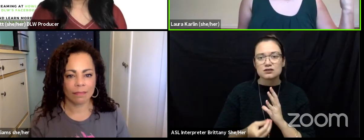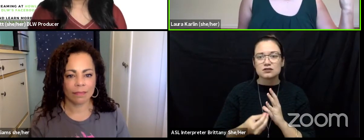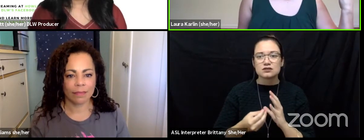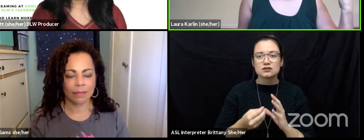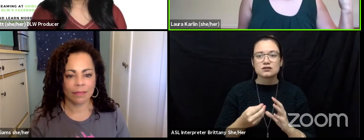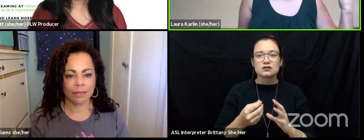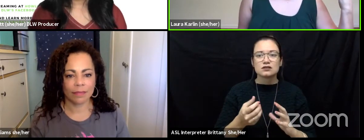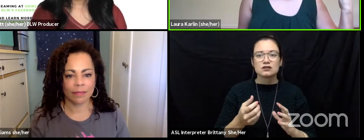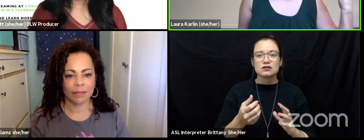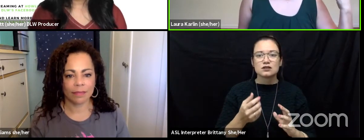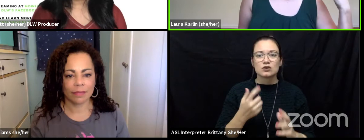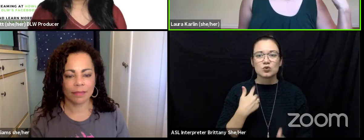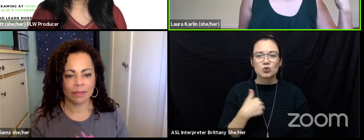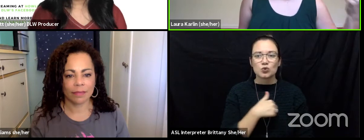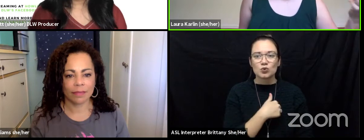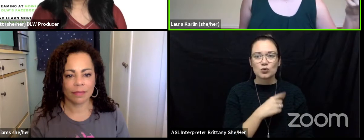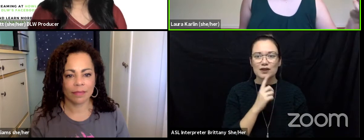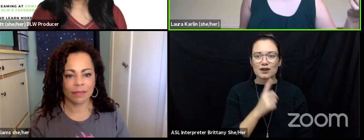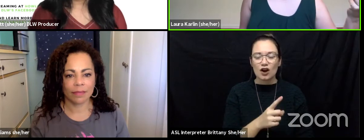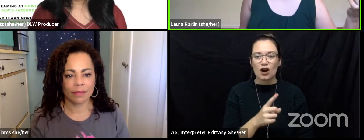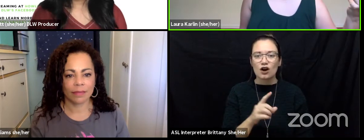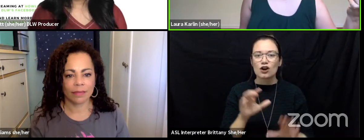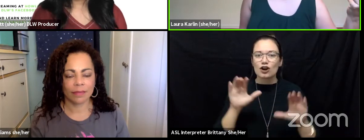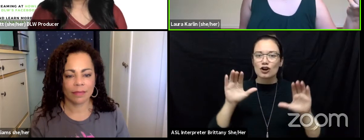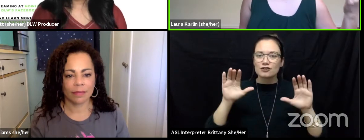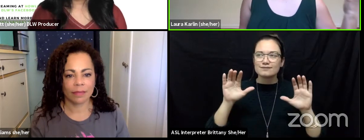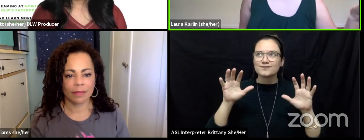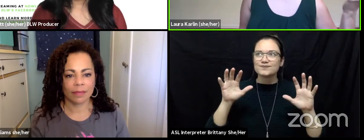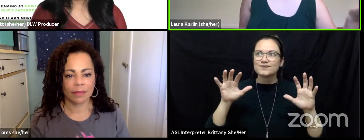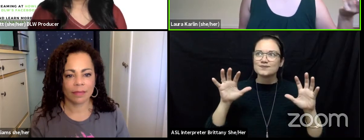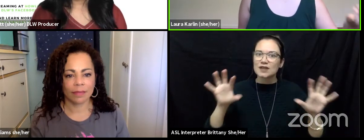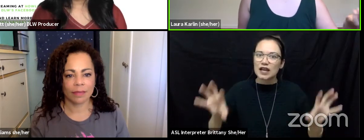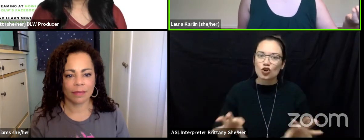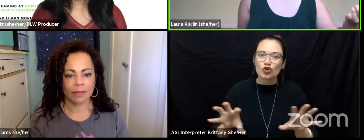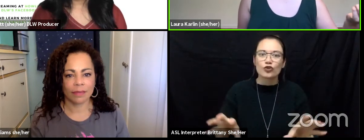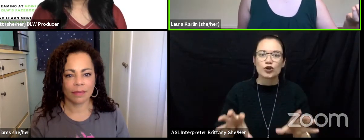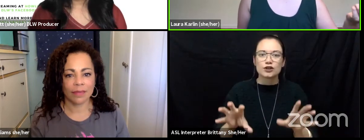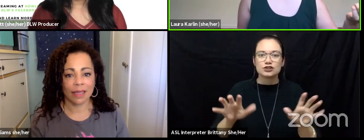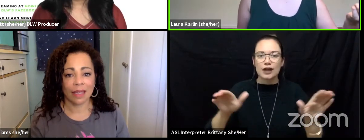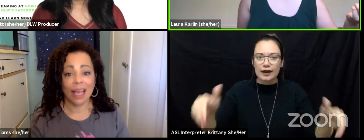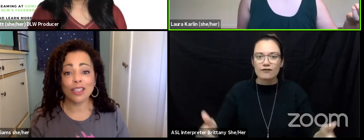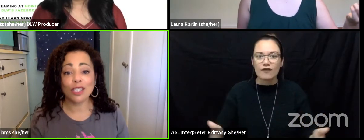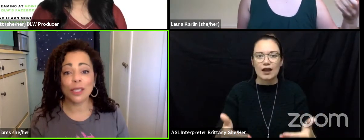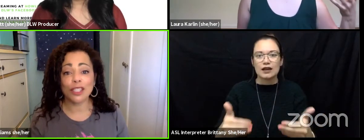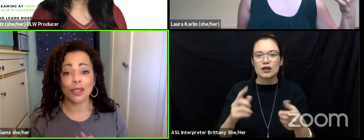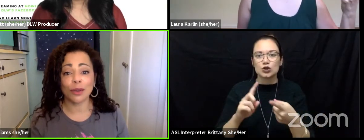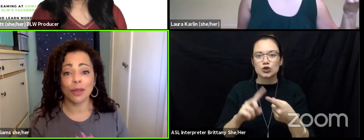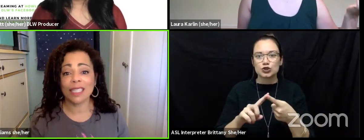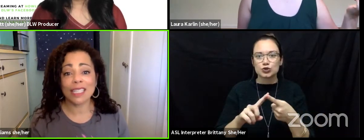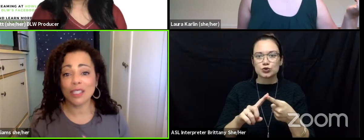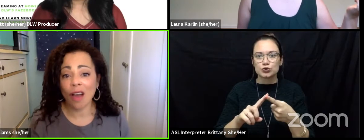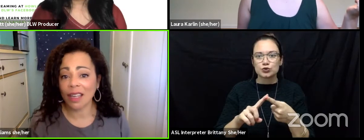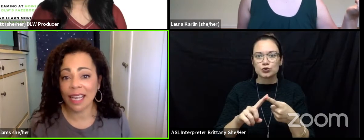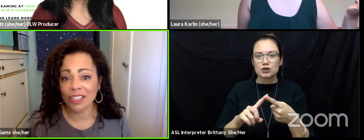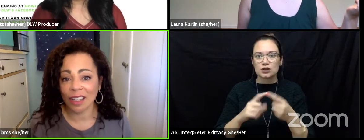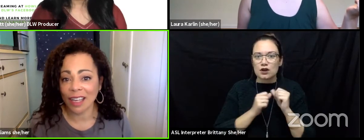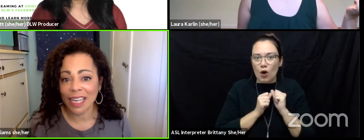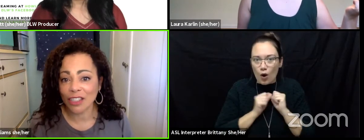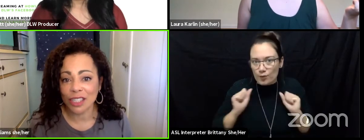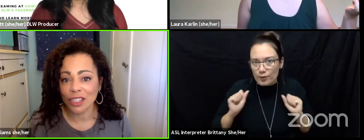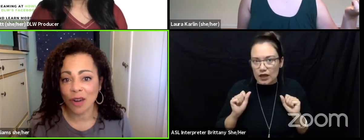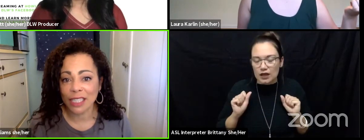we are invited to crack open. As long as we do, because that's not our